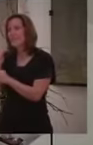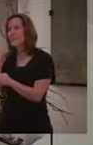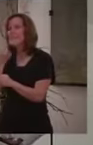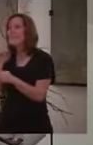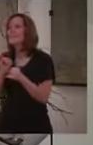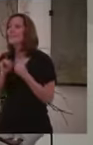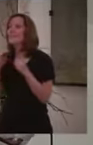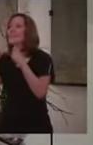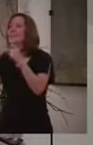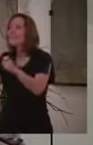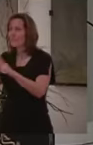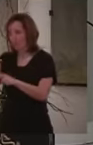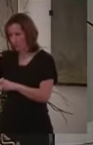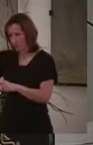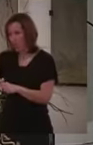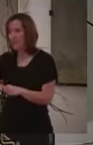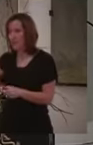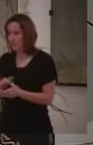of God.